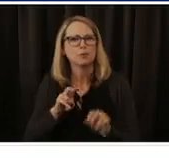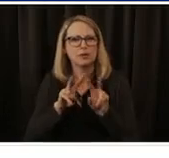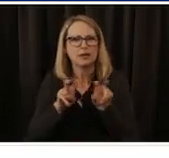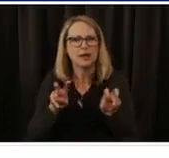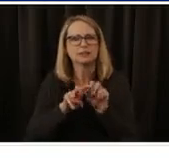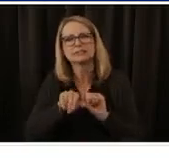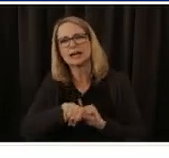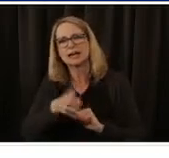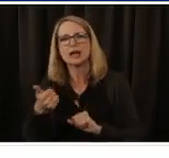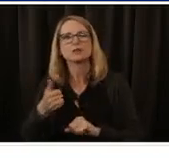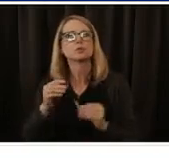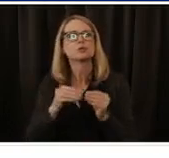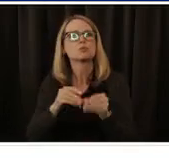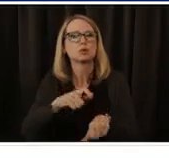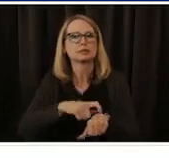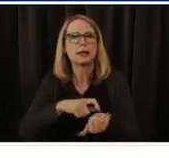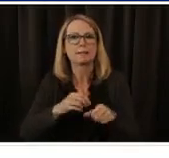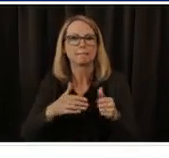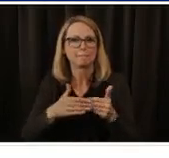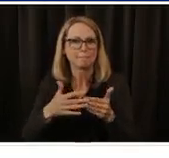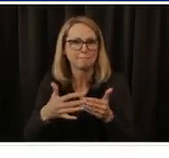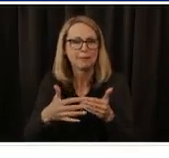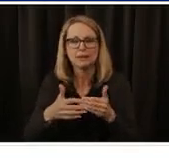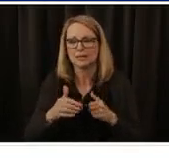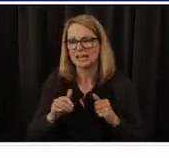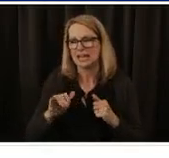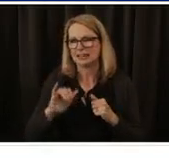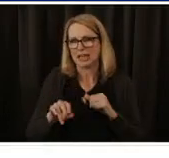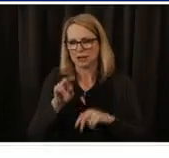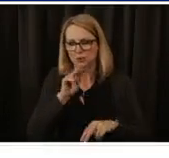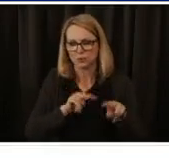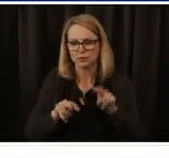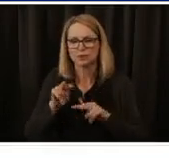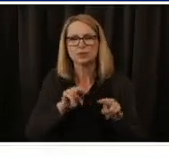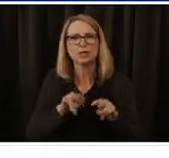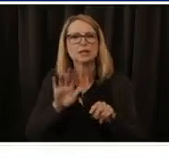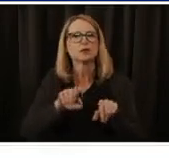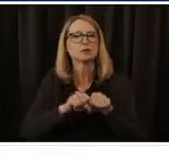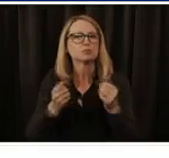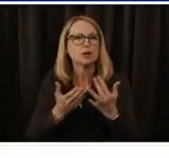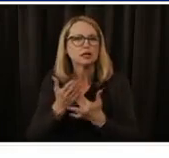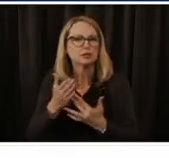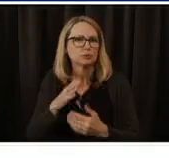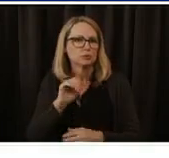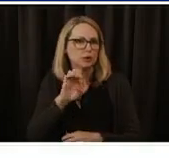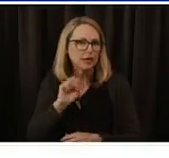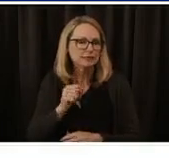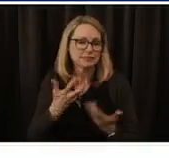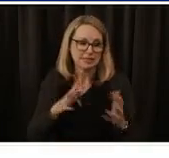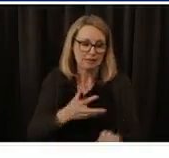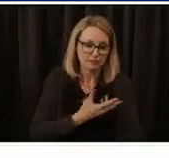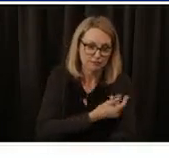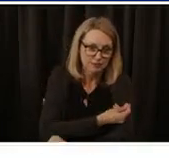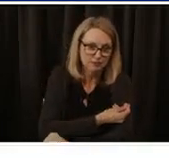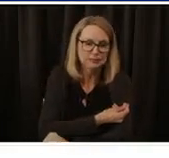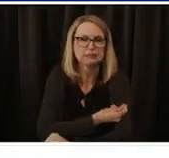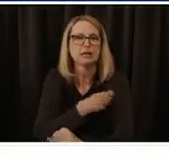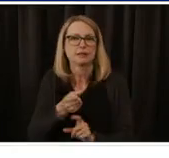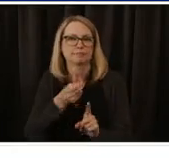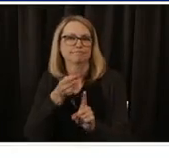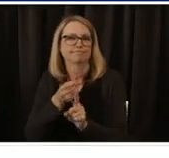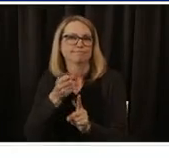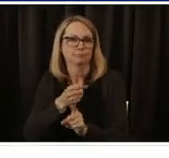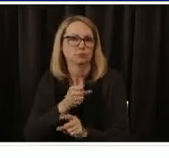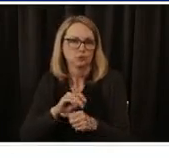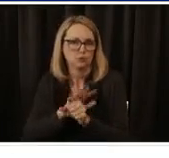over time. So this was a cumulative analysis where we were looking at breakthrough cases that occurred since the beginning of vaccination efforts in the state.